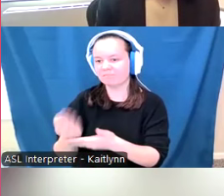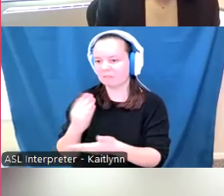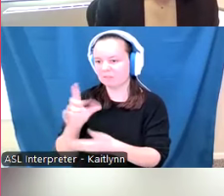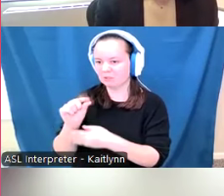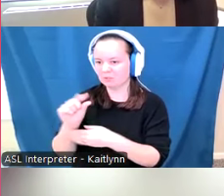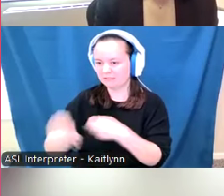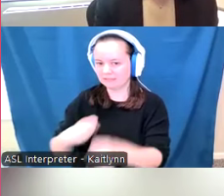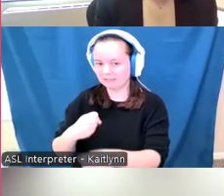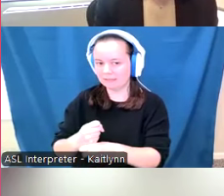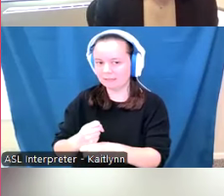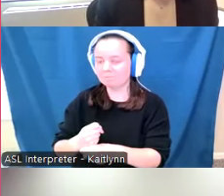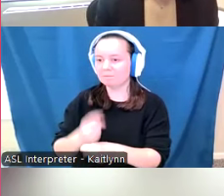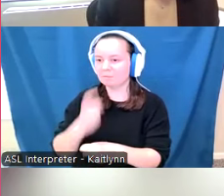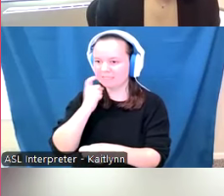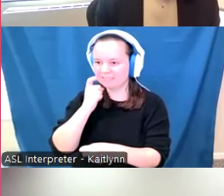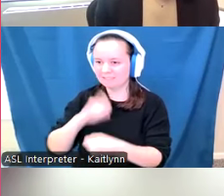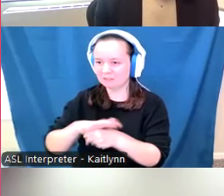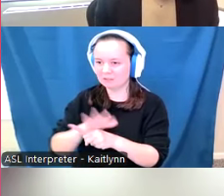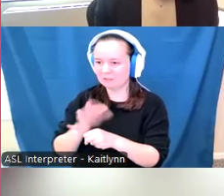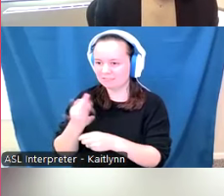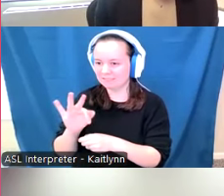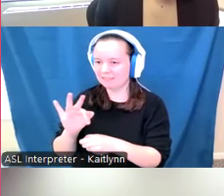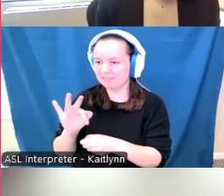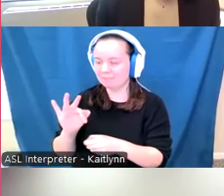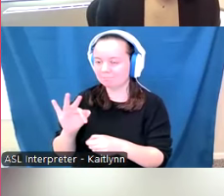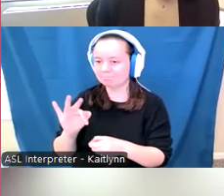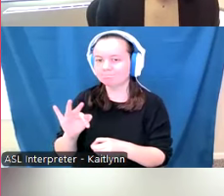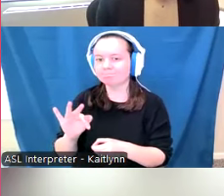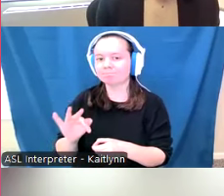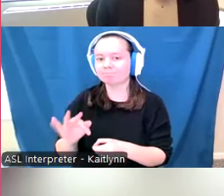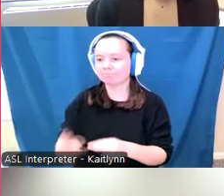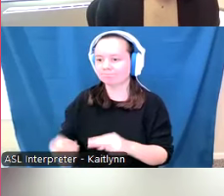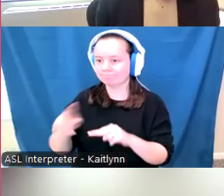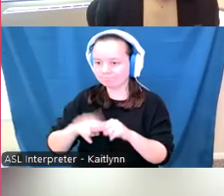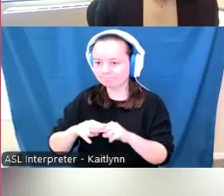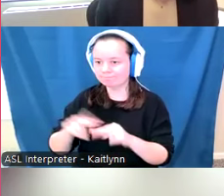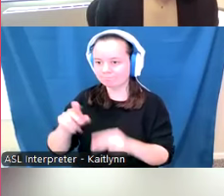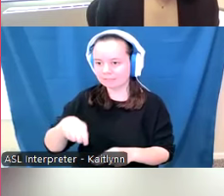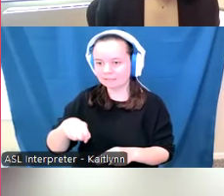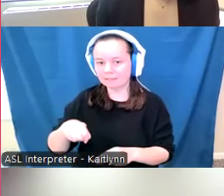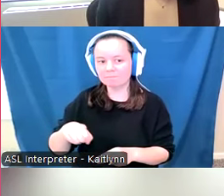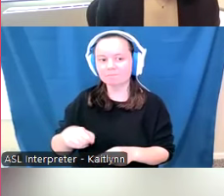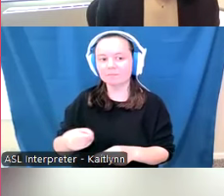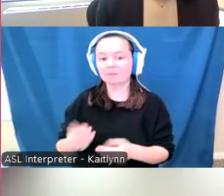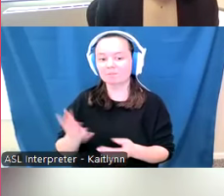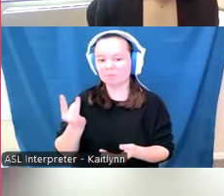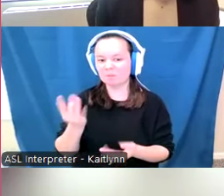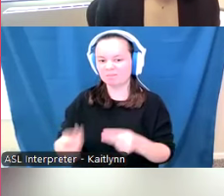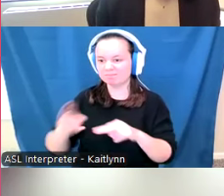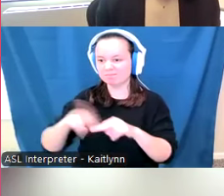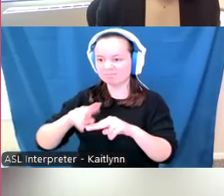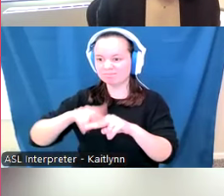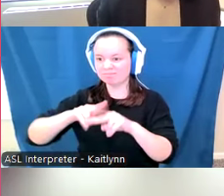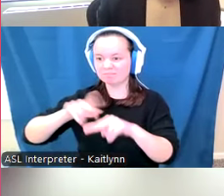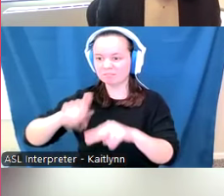by the COVID-19 pandemic. This shortage is due in part to rising demand from an increasing number